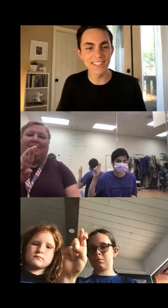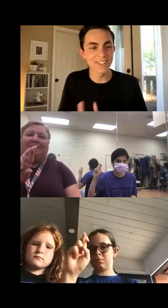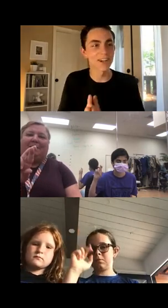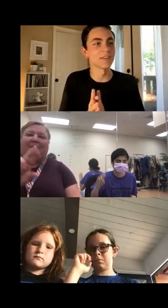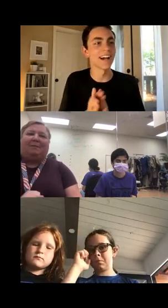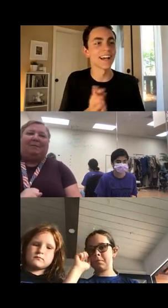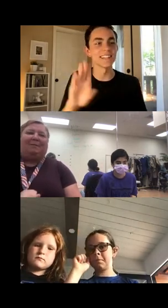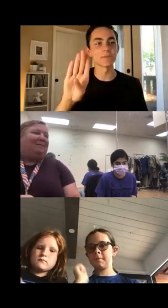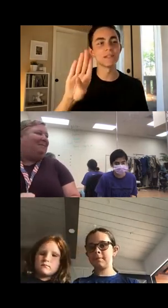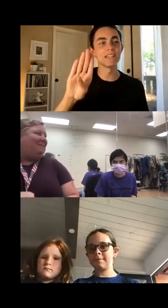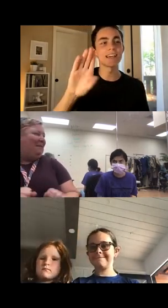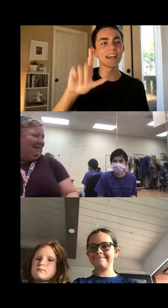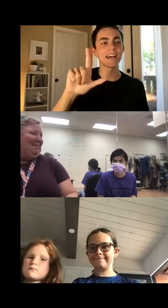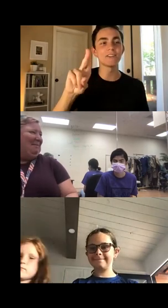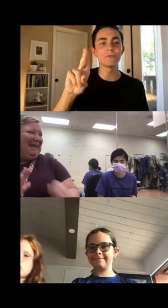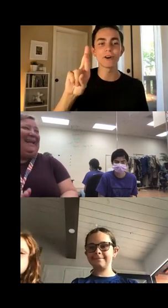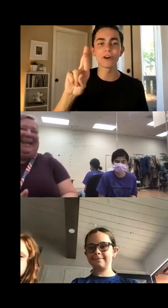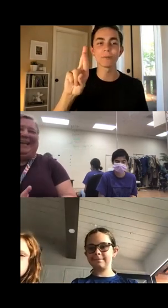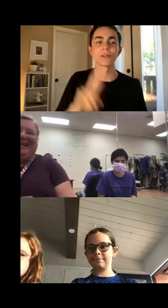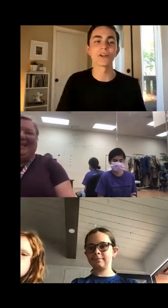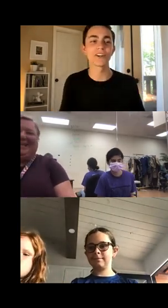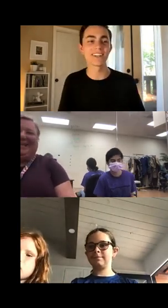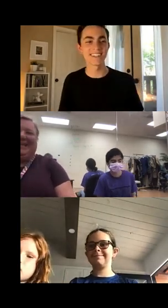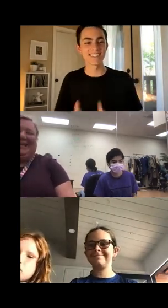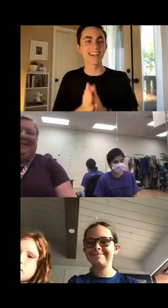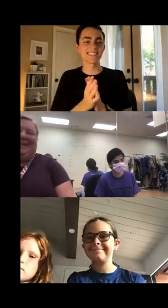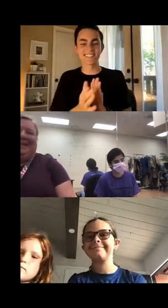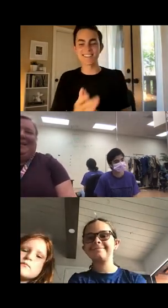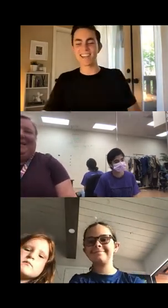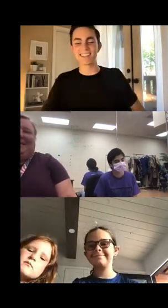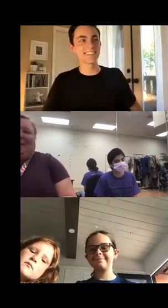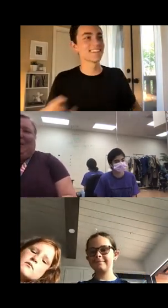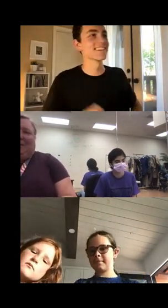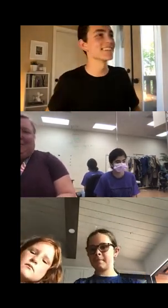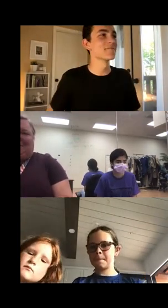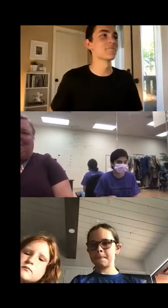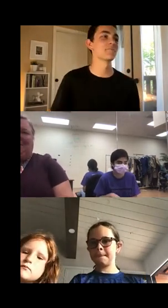Blur. Nice job, guys. That's B-L-U-R. Blur. Nice. Okay.